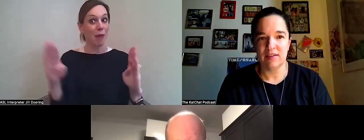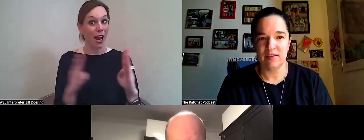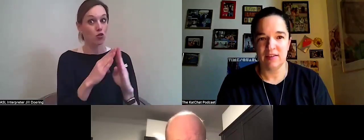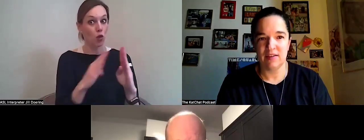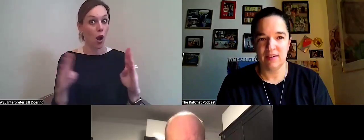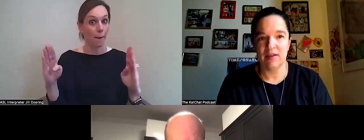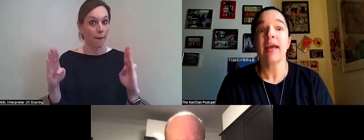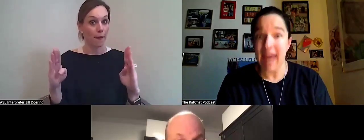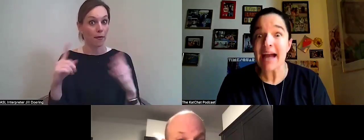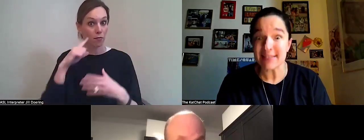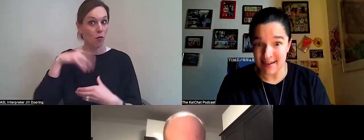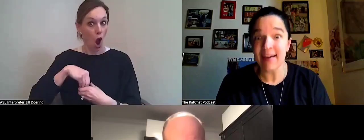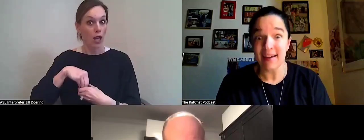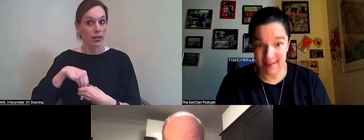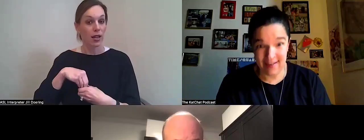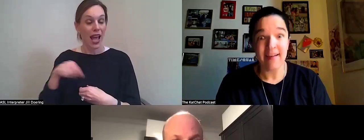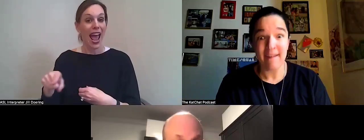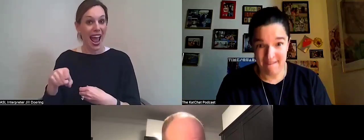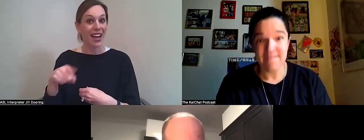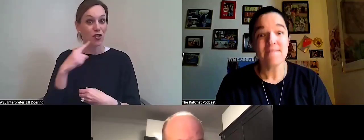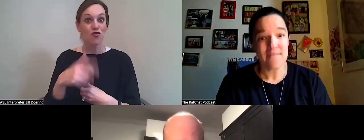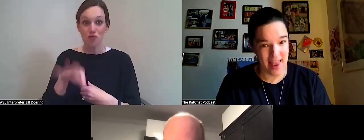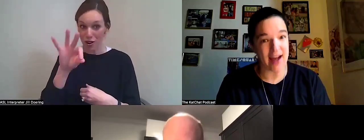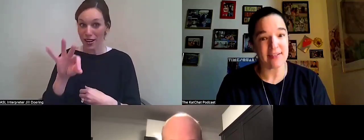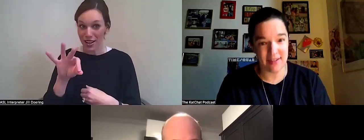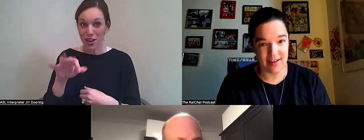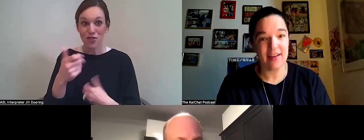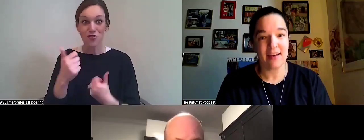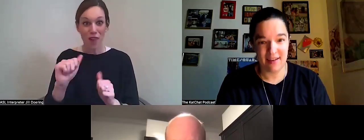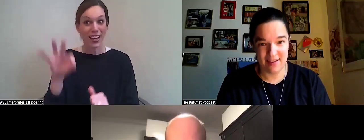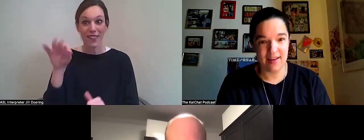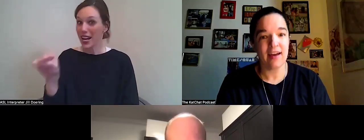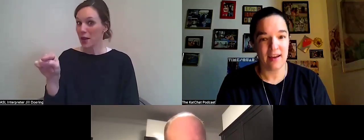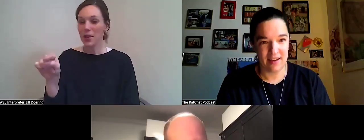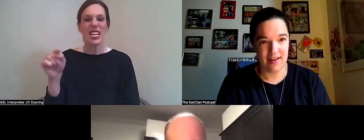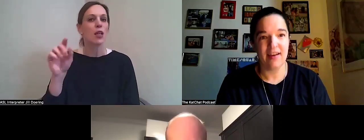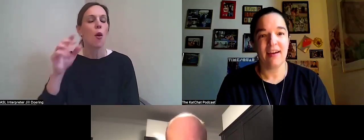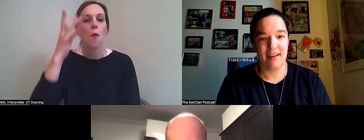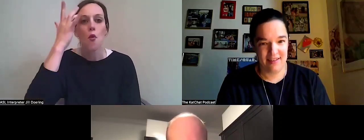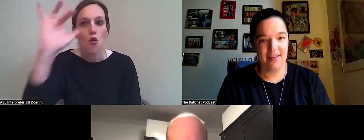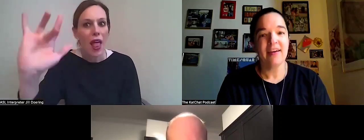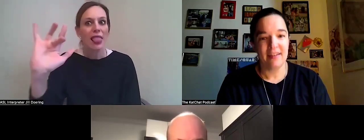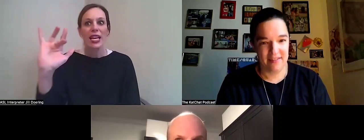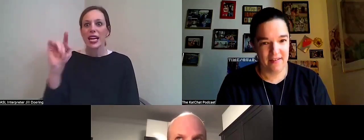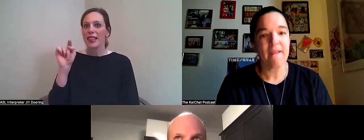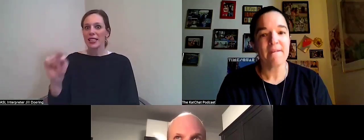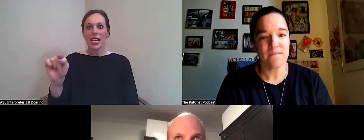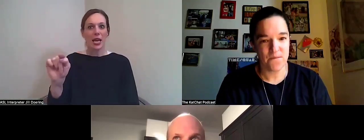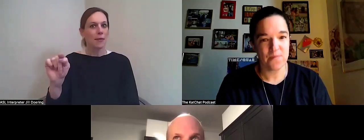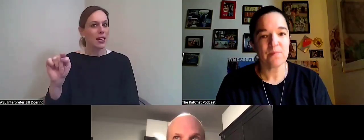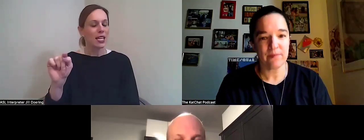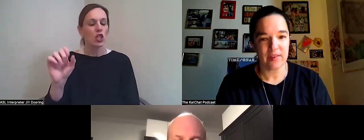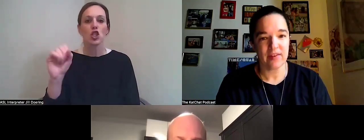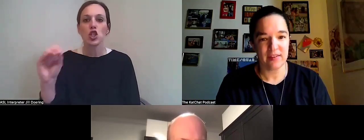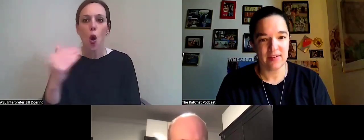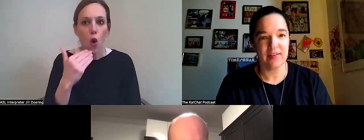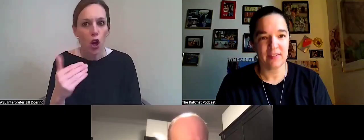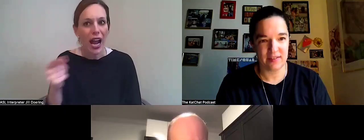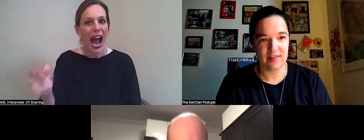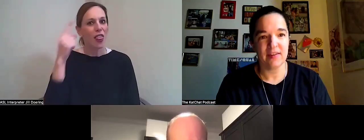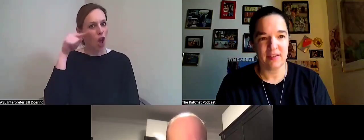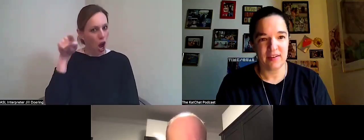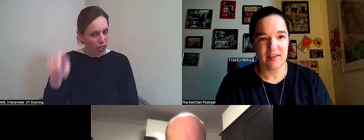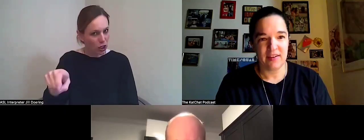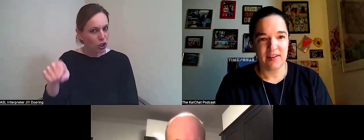an actor to Yeah, Ias. Yeah, yeah, he is brilliant. He is so good. I thought he should have won an award for